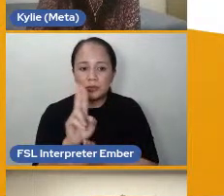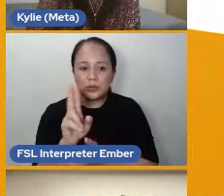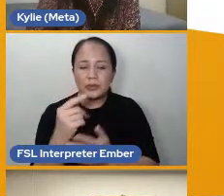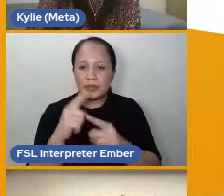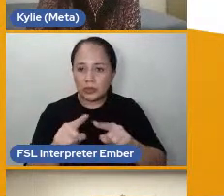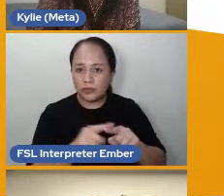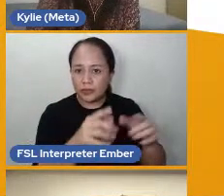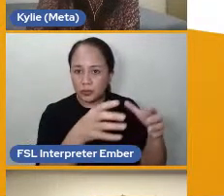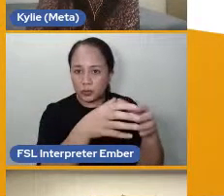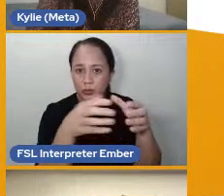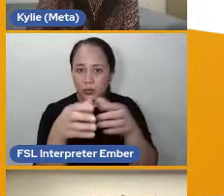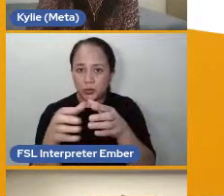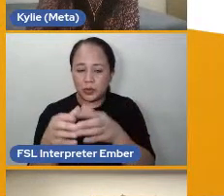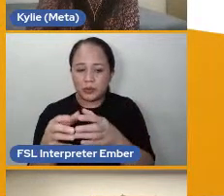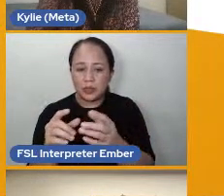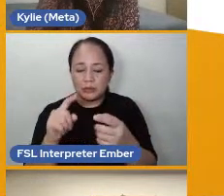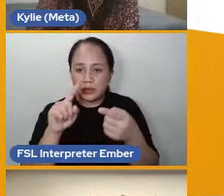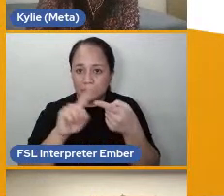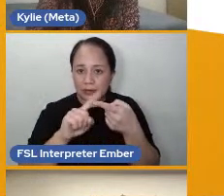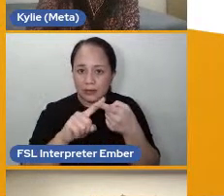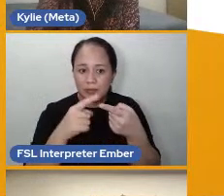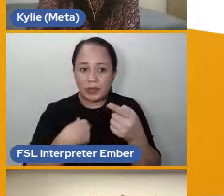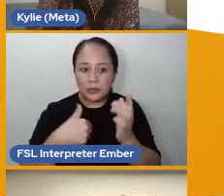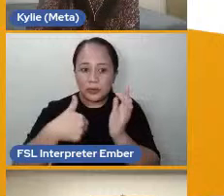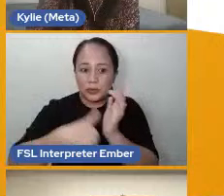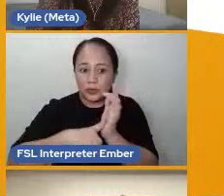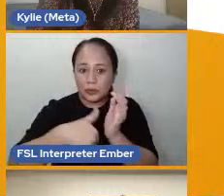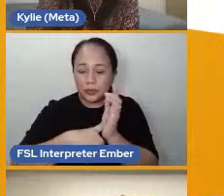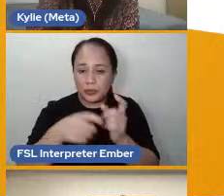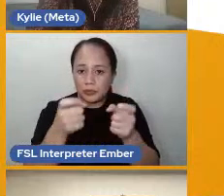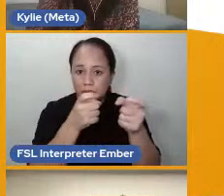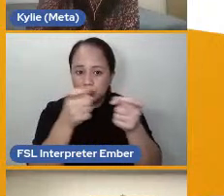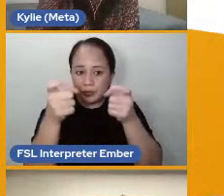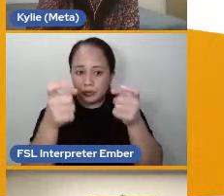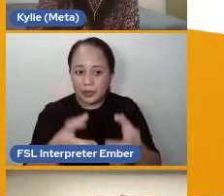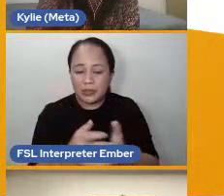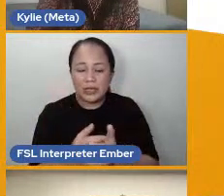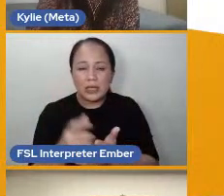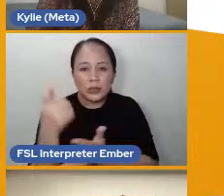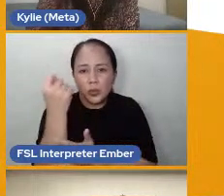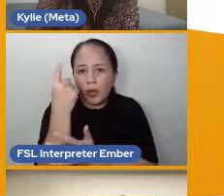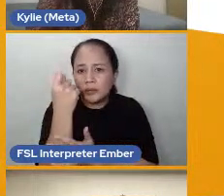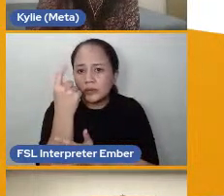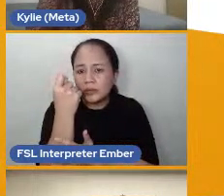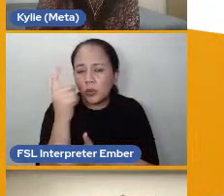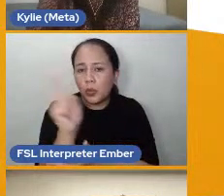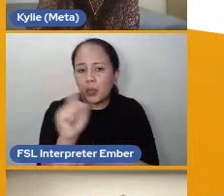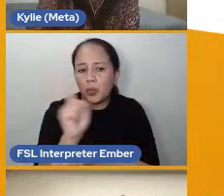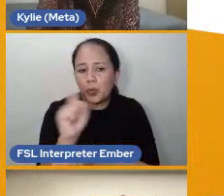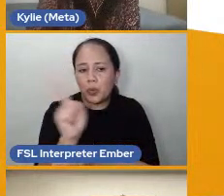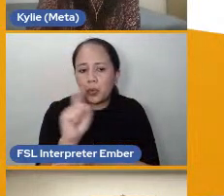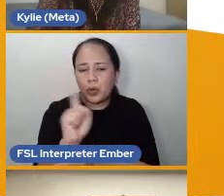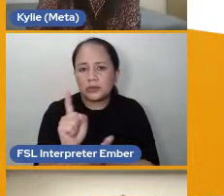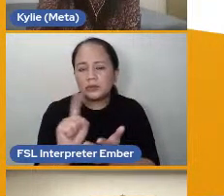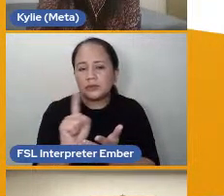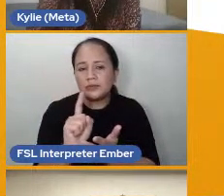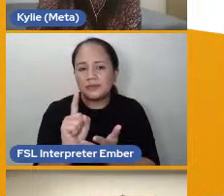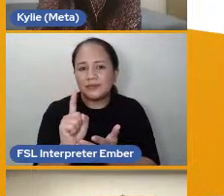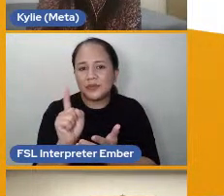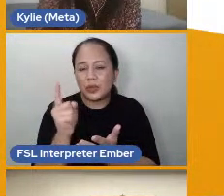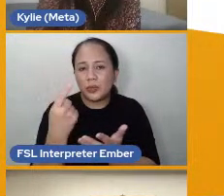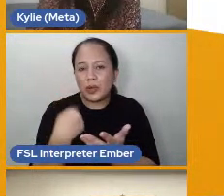groups, one of which are election regulators as they try and understand, what ads are running,